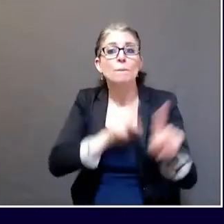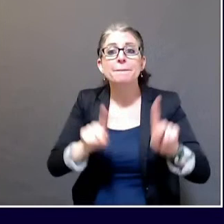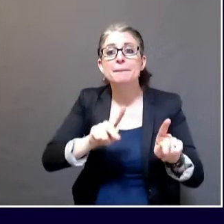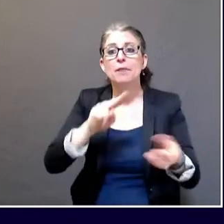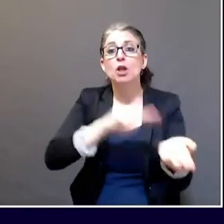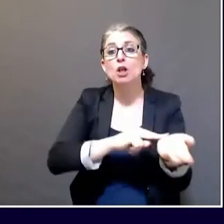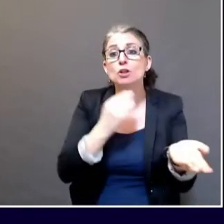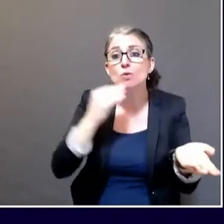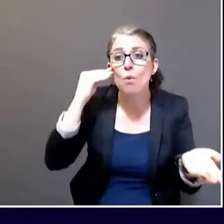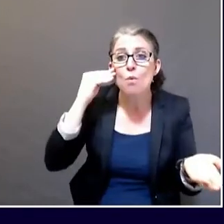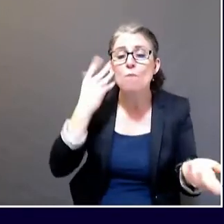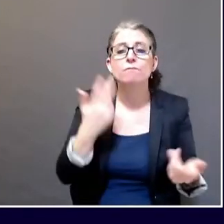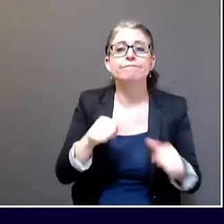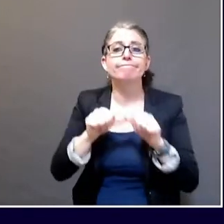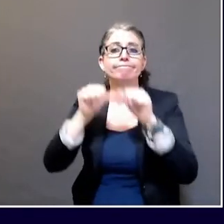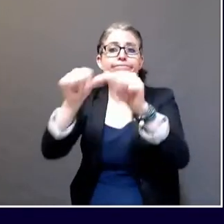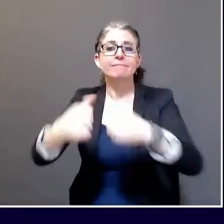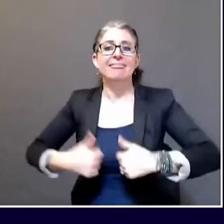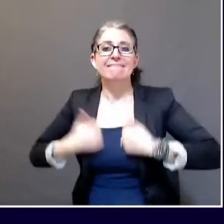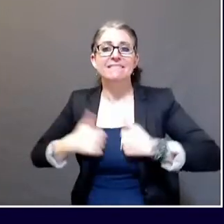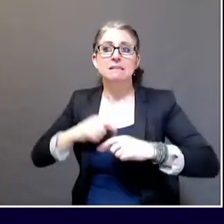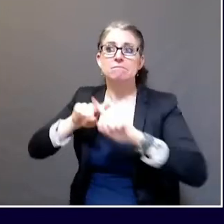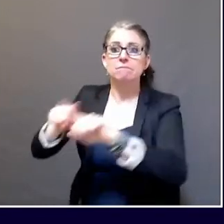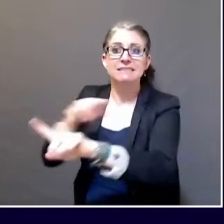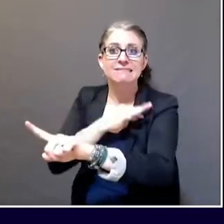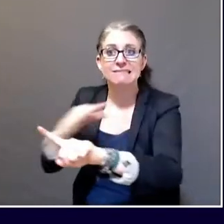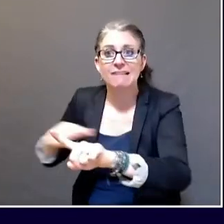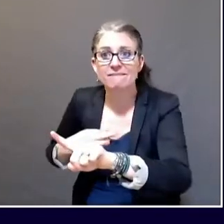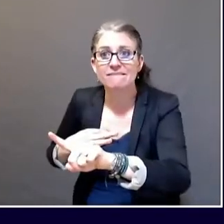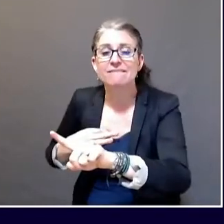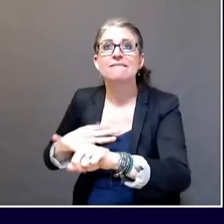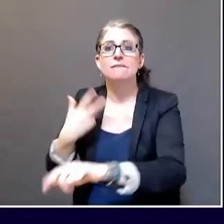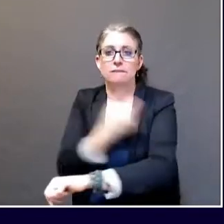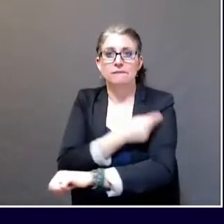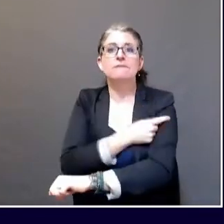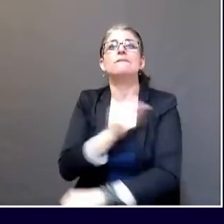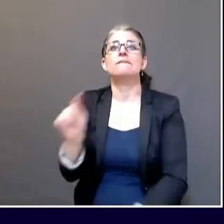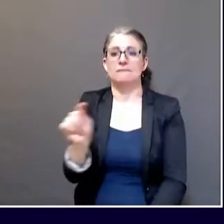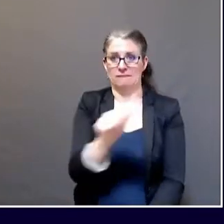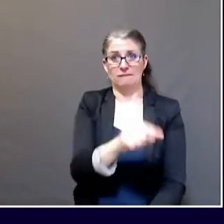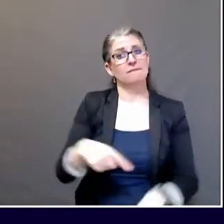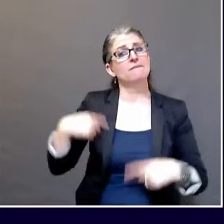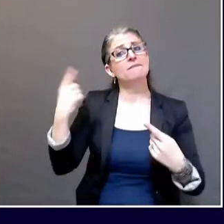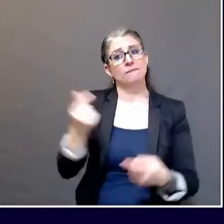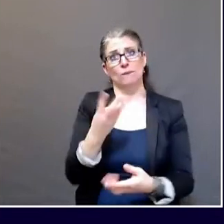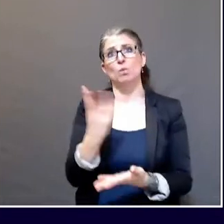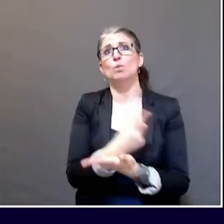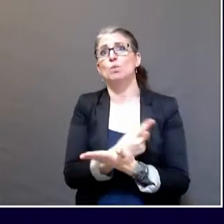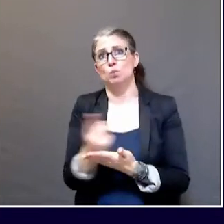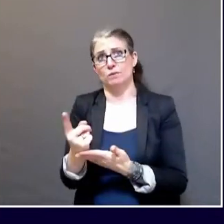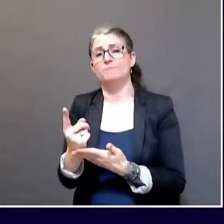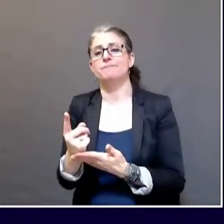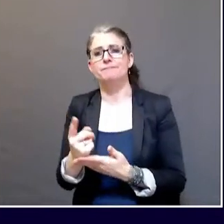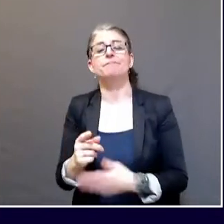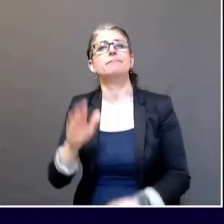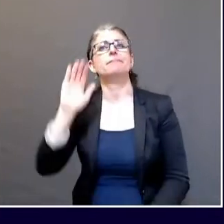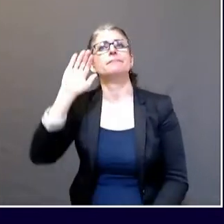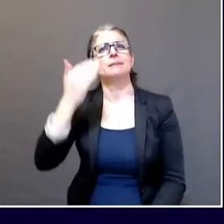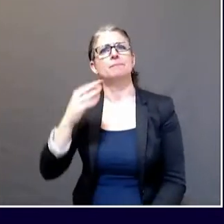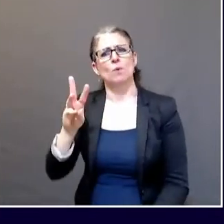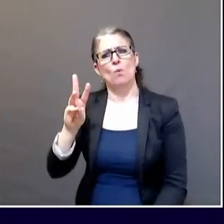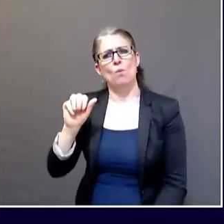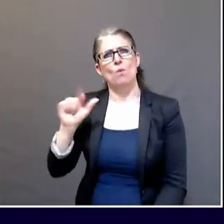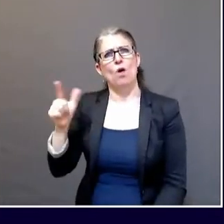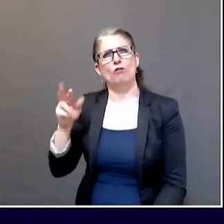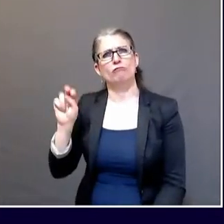had, we've started working with independent pharmacies even more because they've shown themselves to be able to get in, vaccinate folks, and